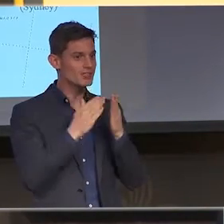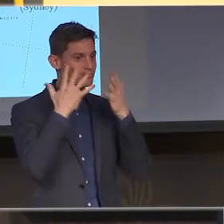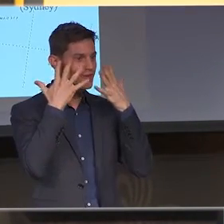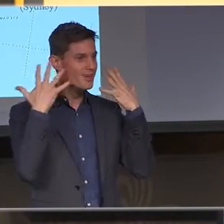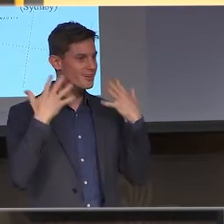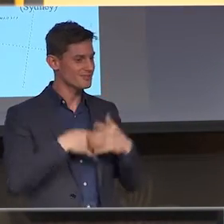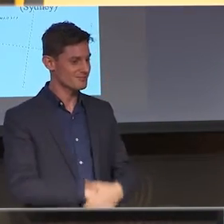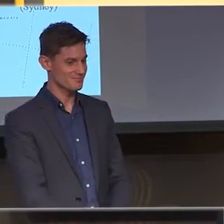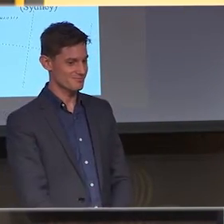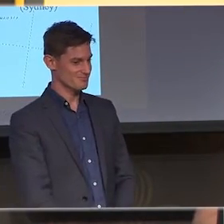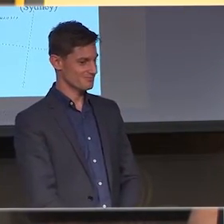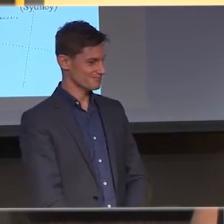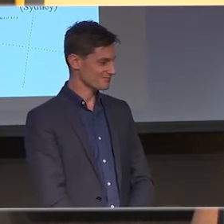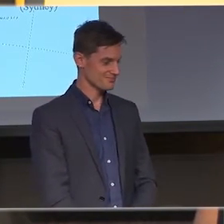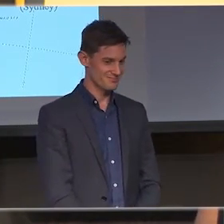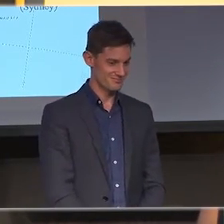All right.